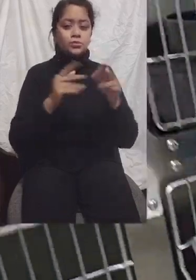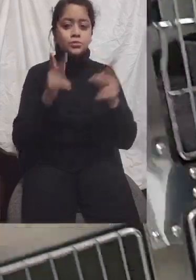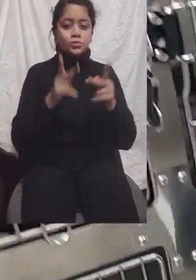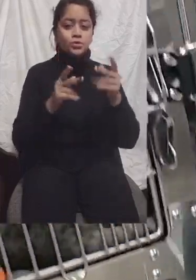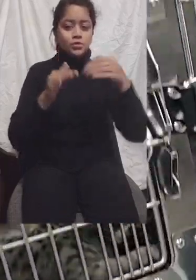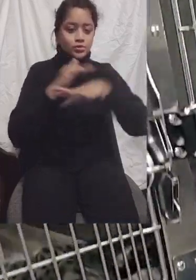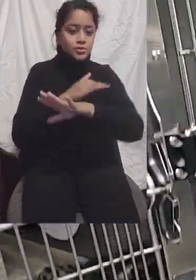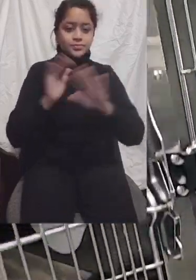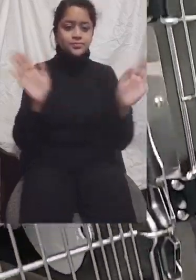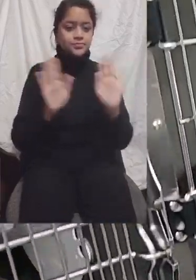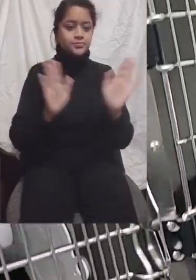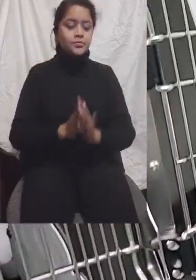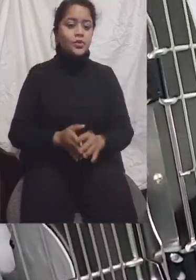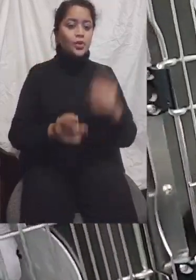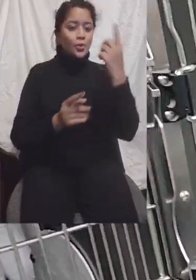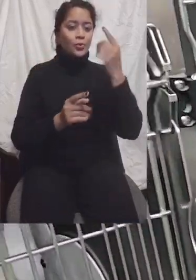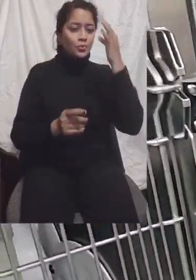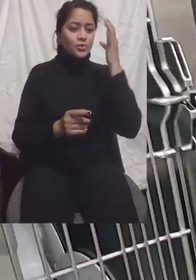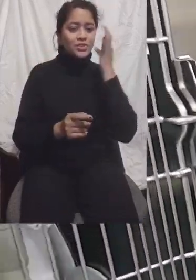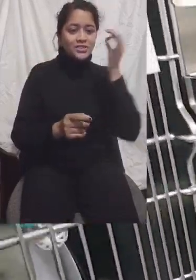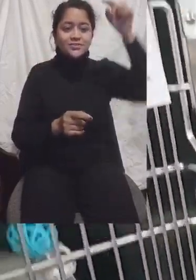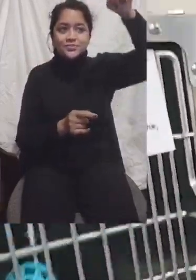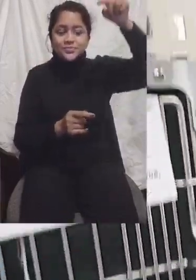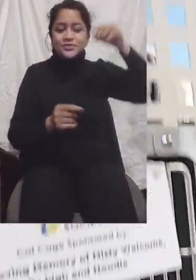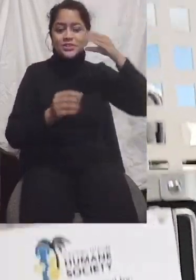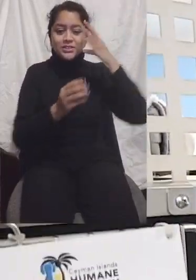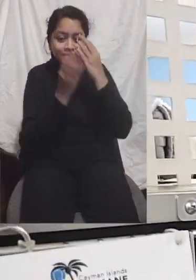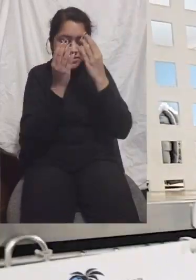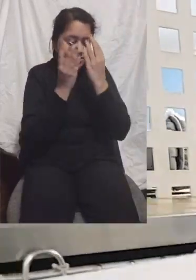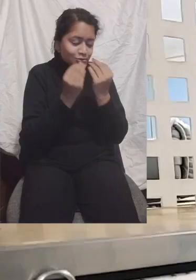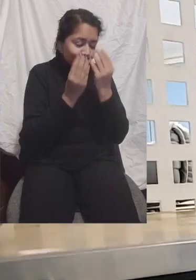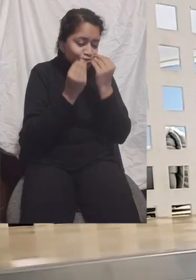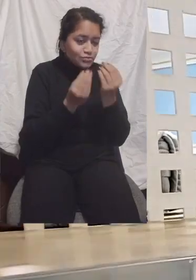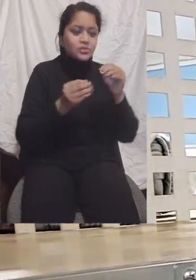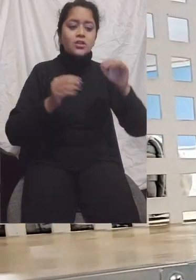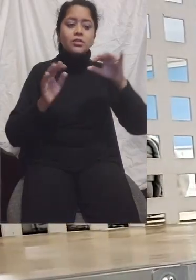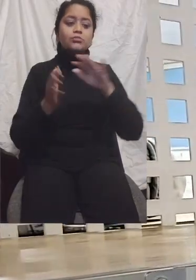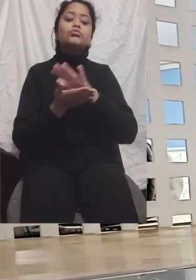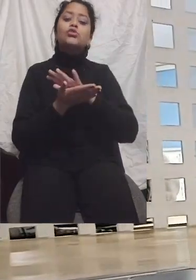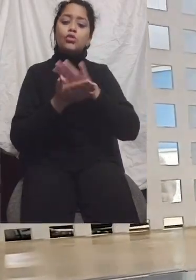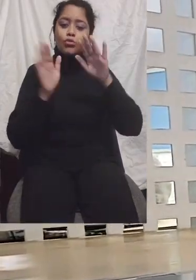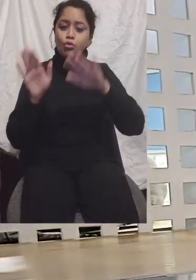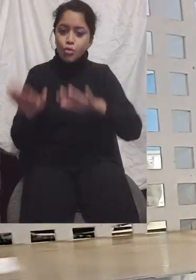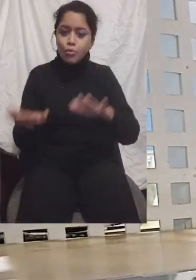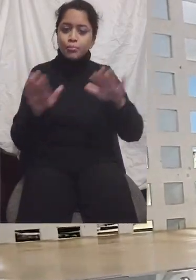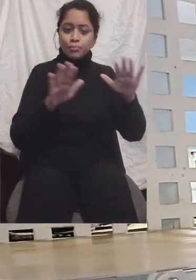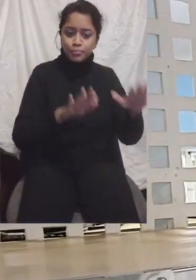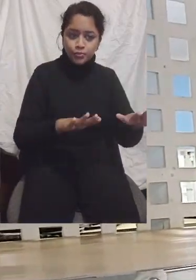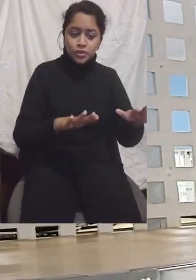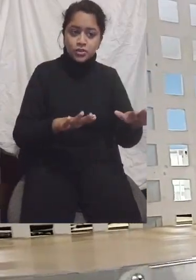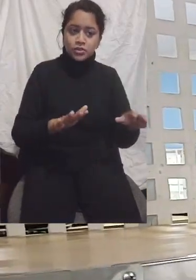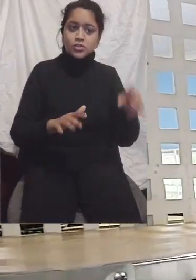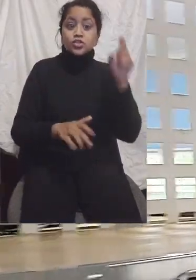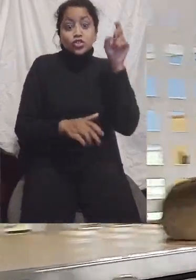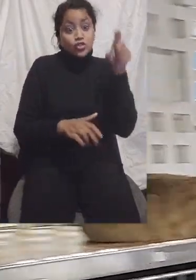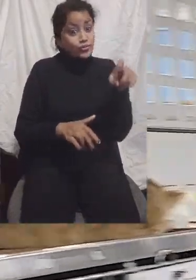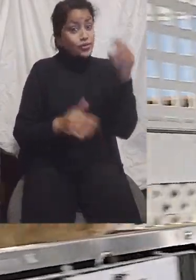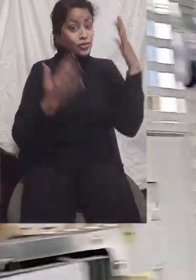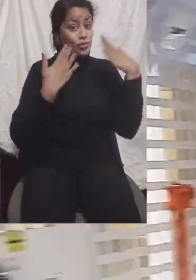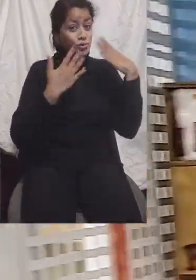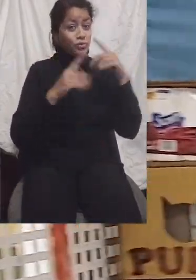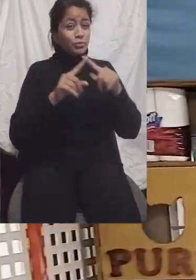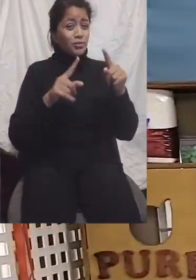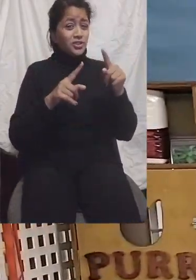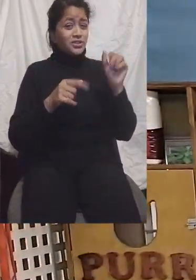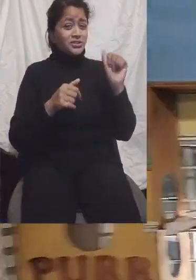cats everywhere on top. There's one sleeping right here. It's nice and calm and should be cool, but